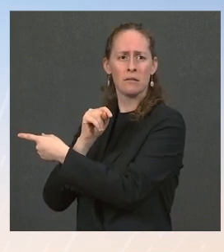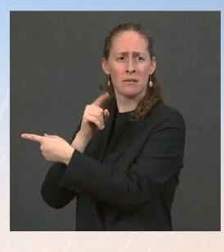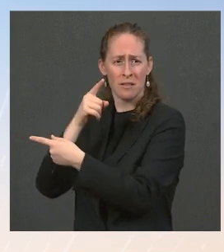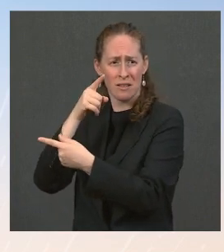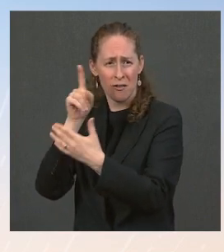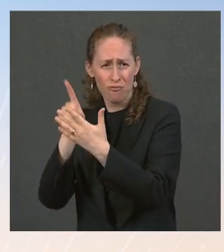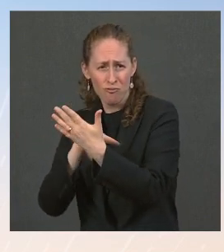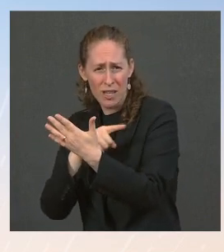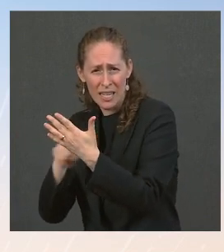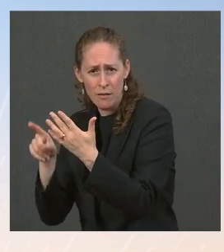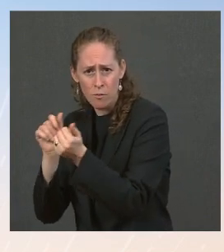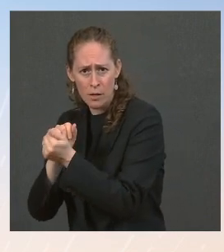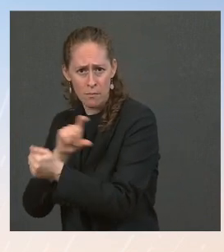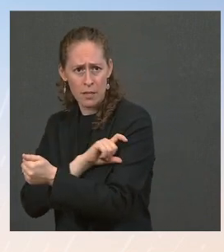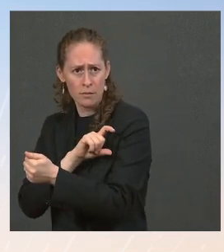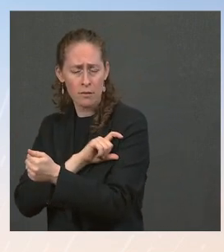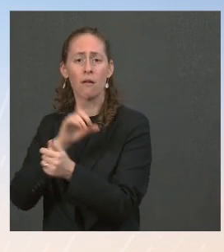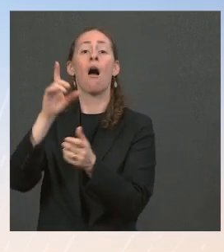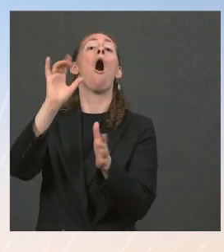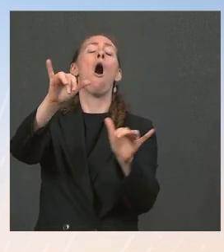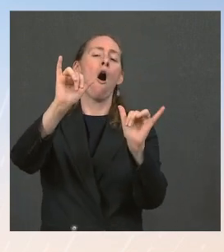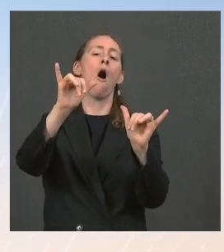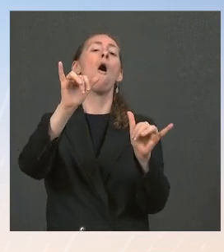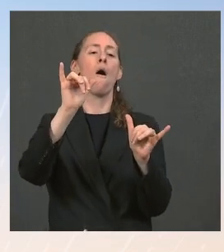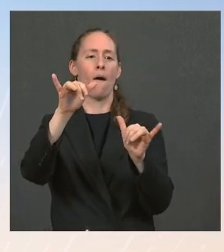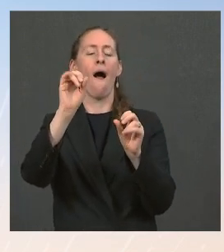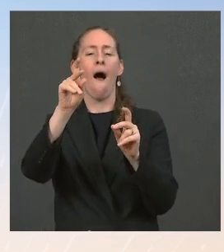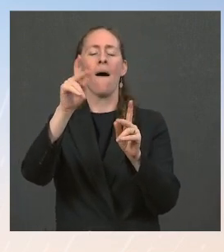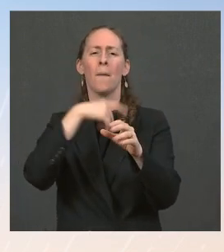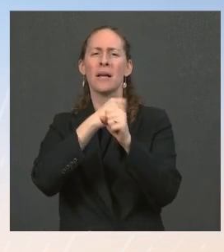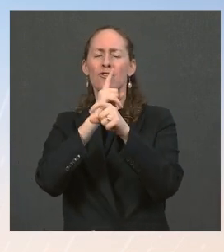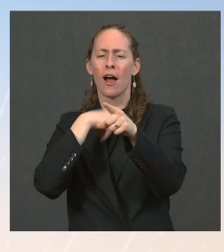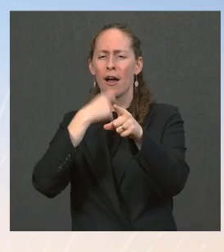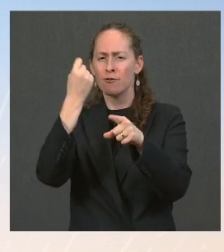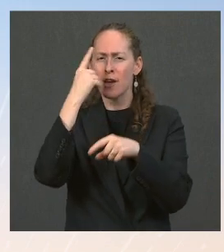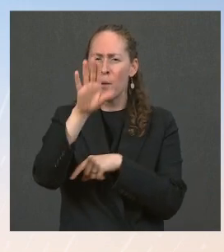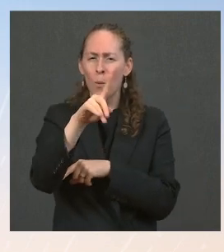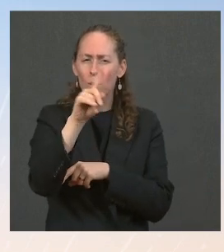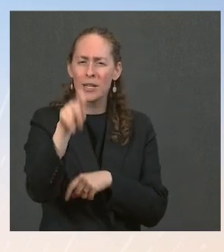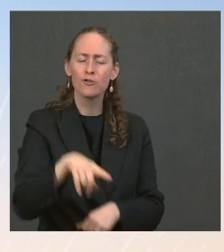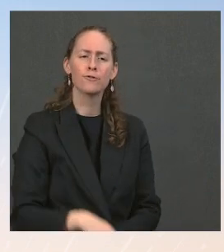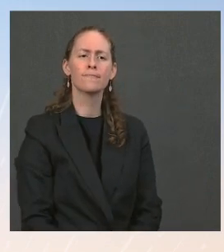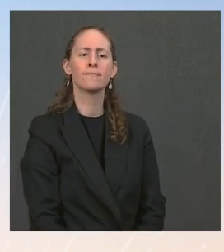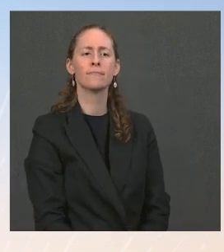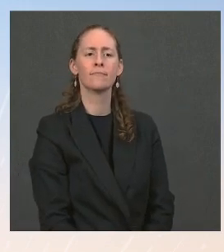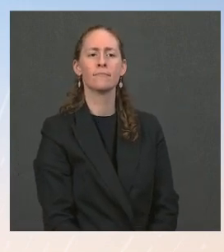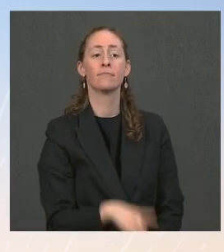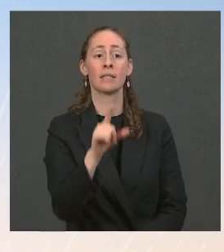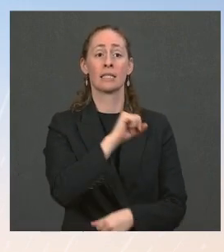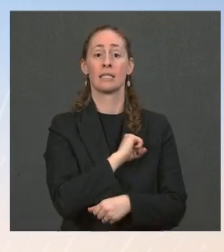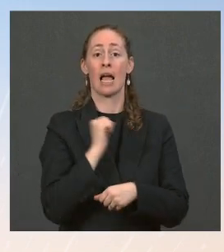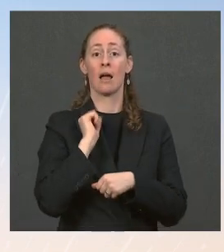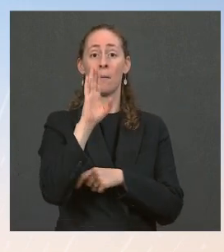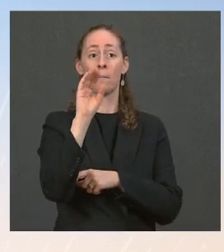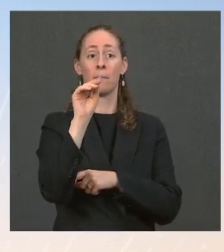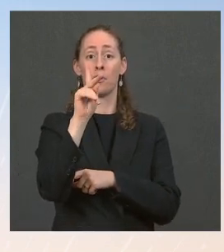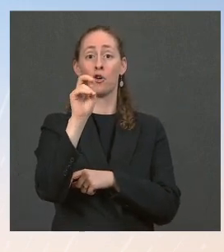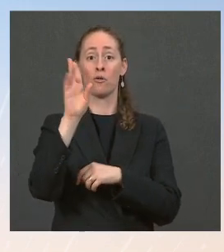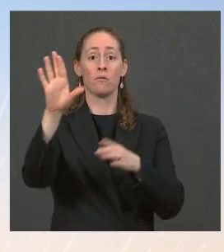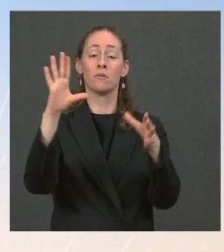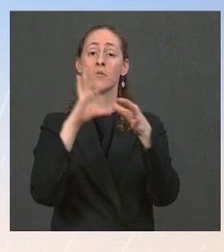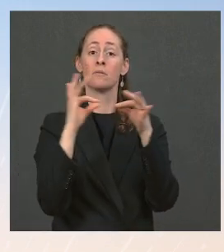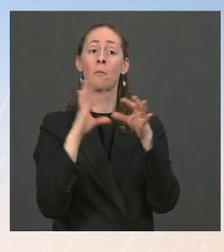Absolutely. Well, I just was trying to understand your question. I would say in Senator Booker's statement and the statements and